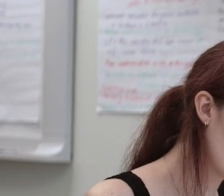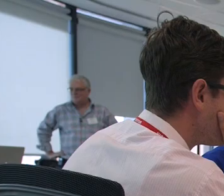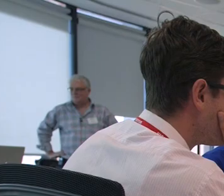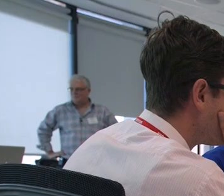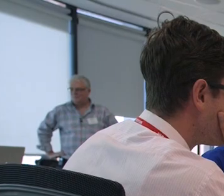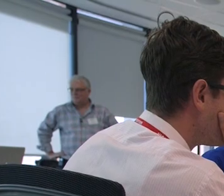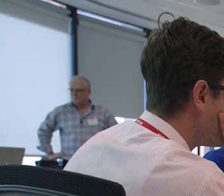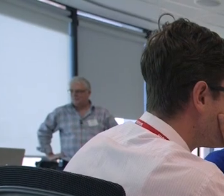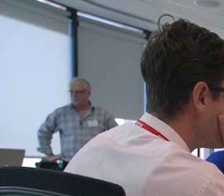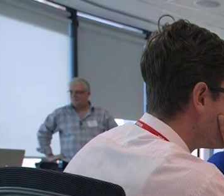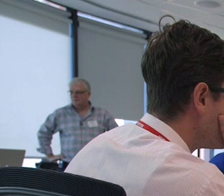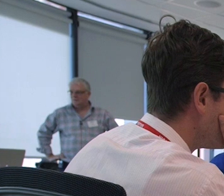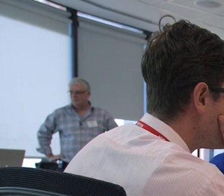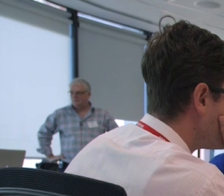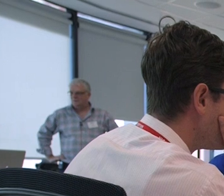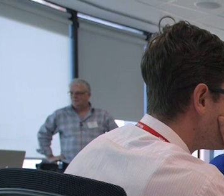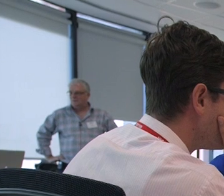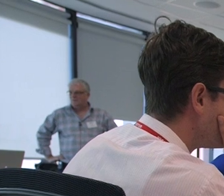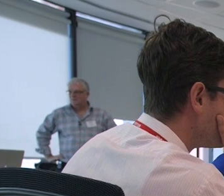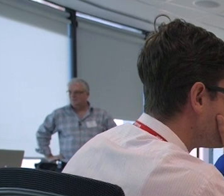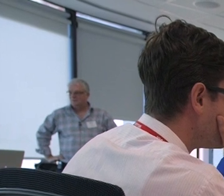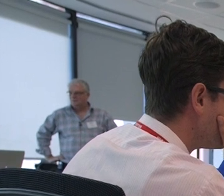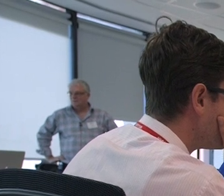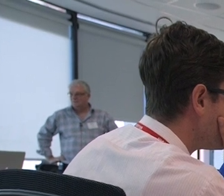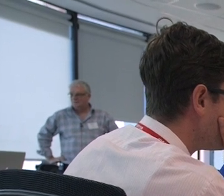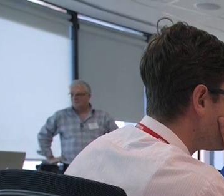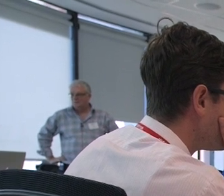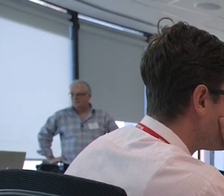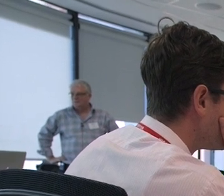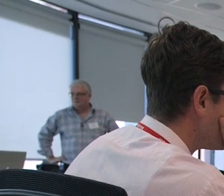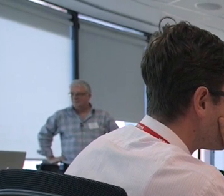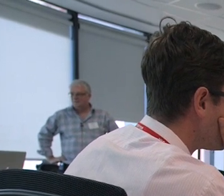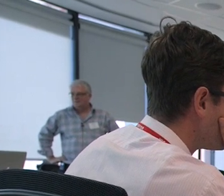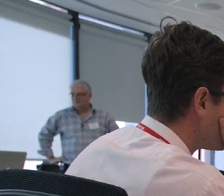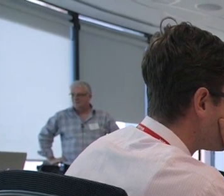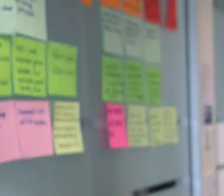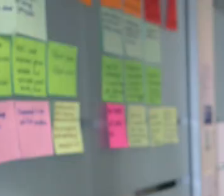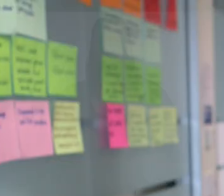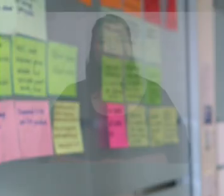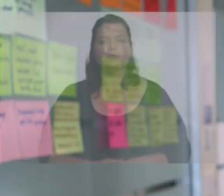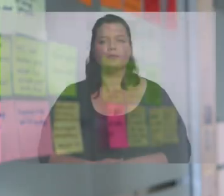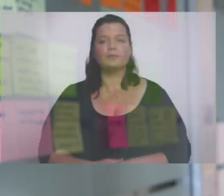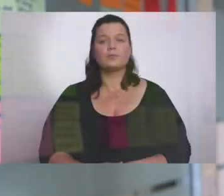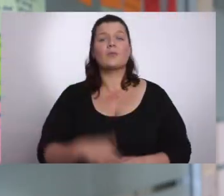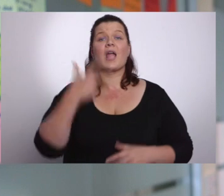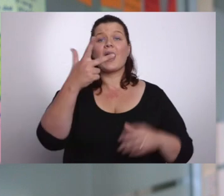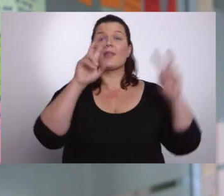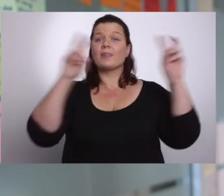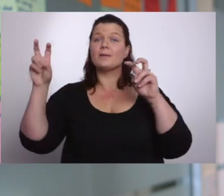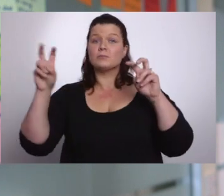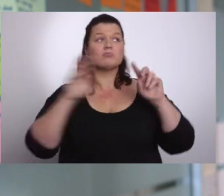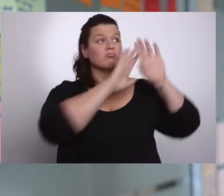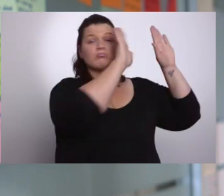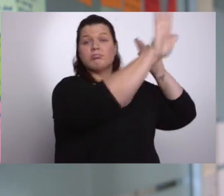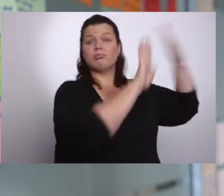economic and social inclusion for people with disability. Danielle. It's a matter of saying which evidence pertains